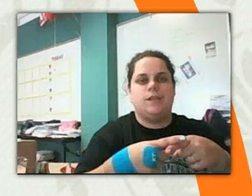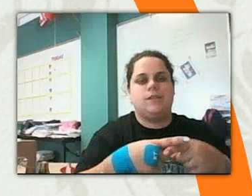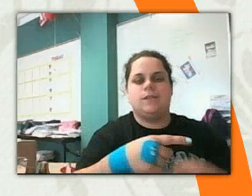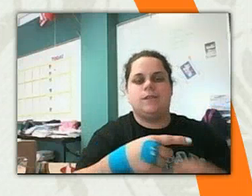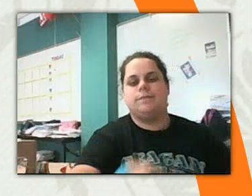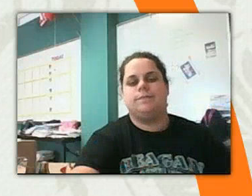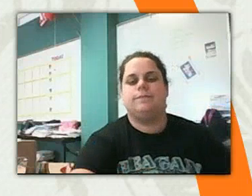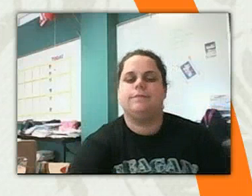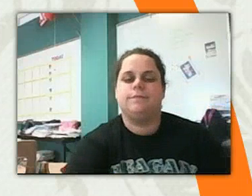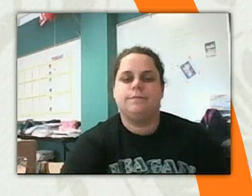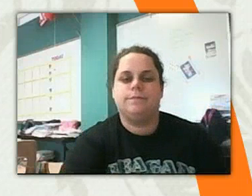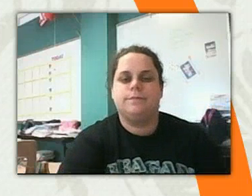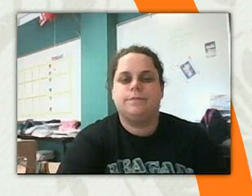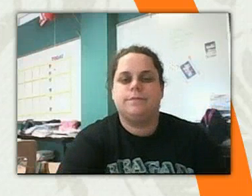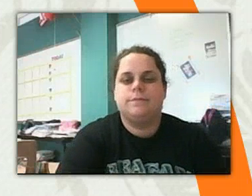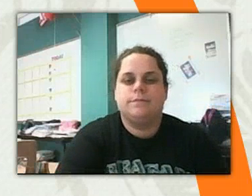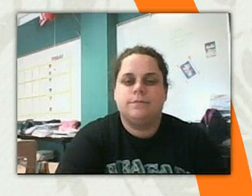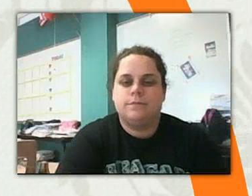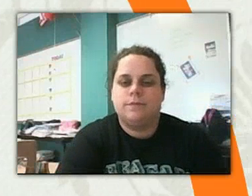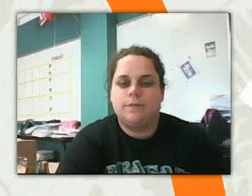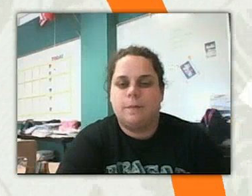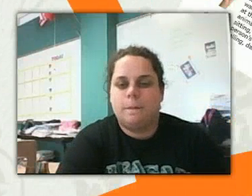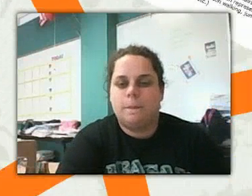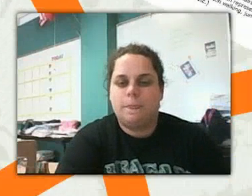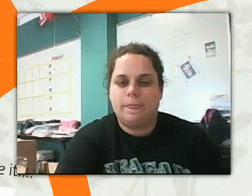it as sticks.